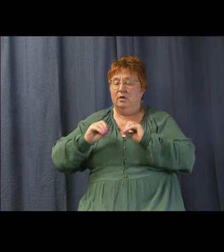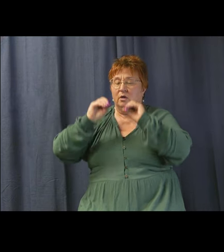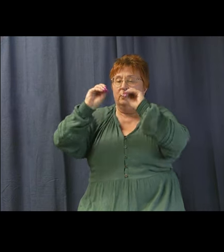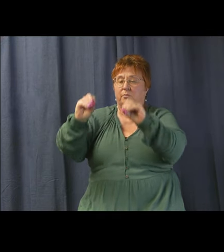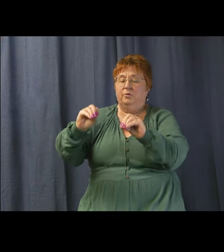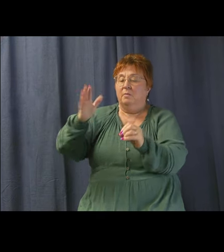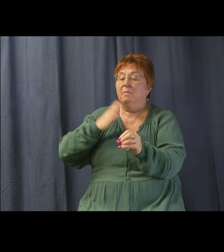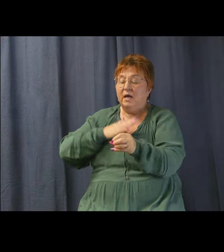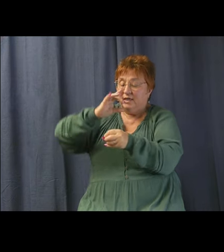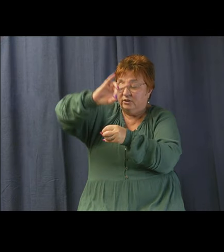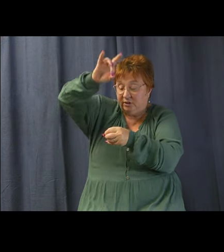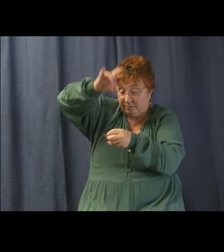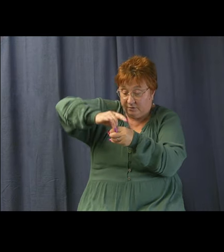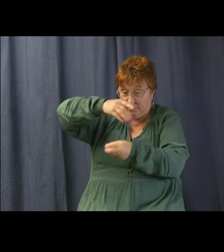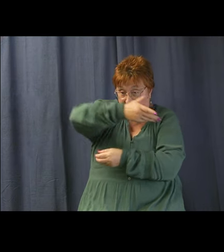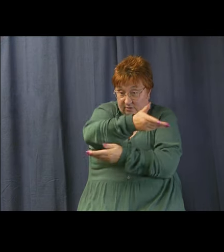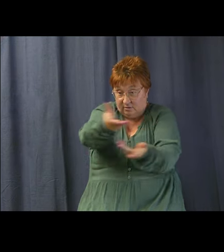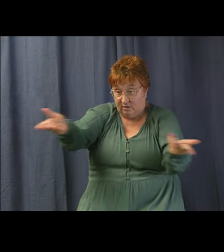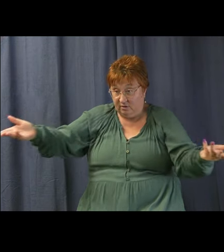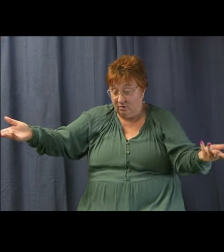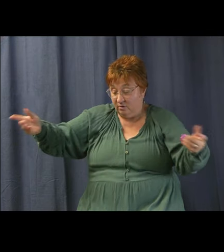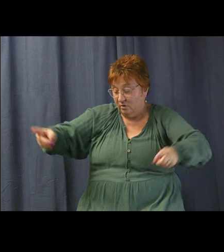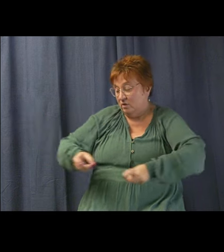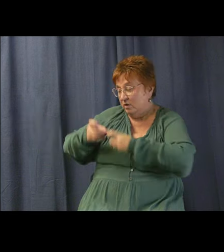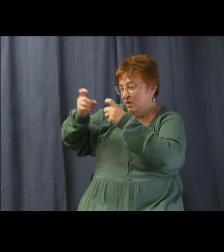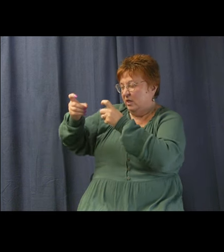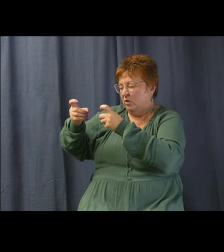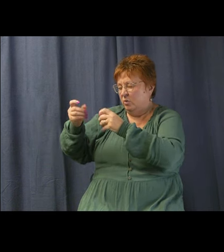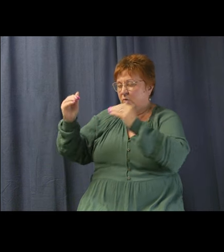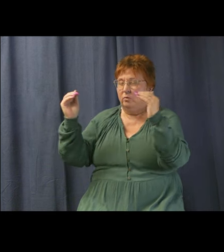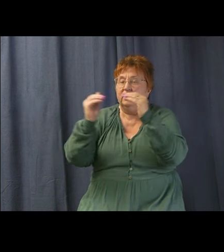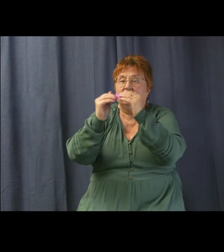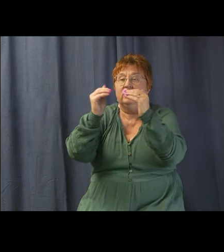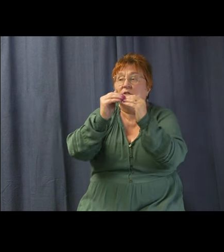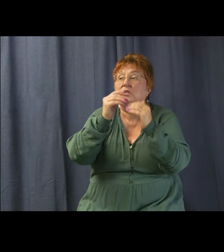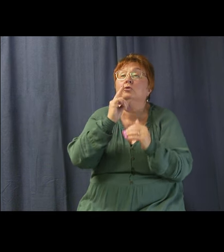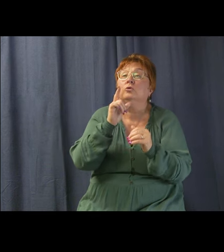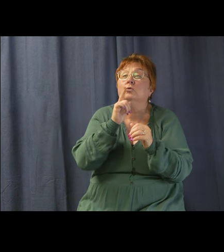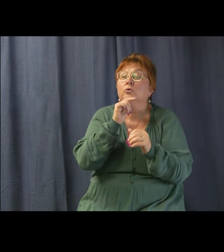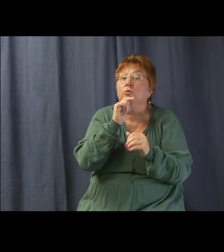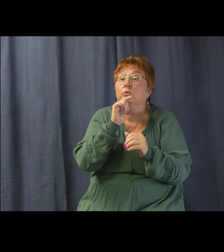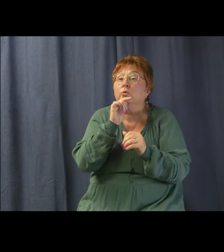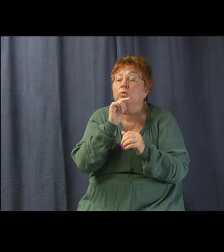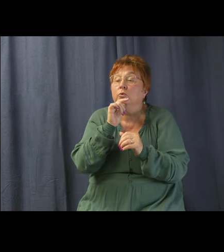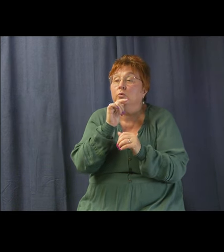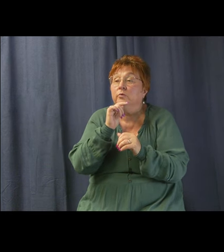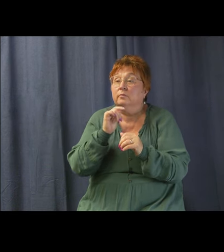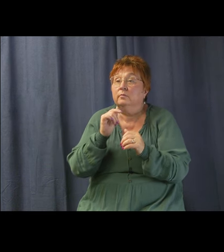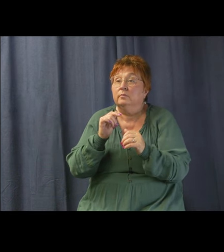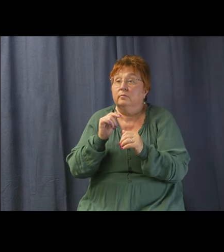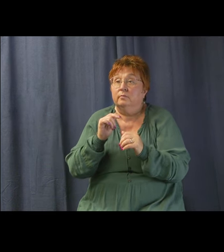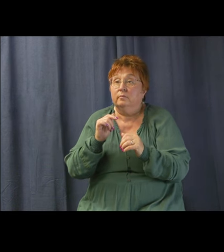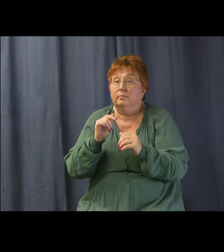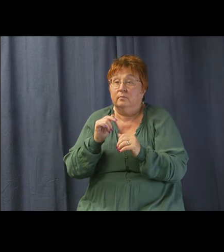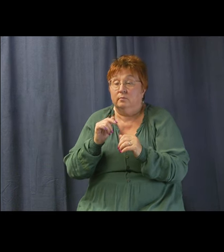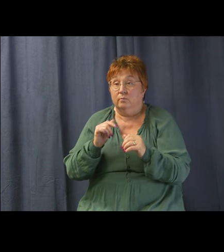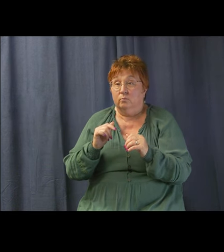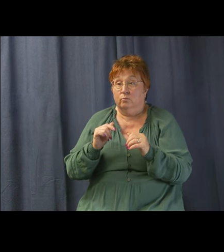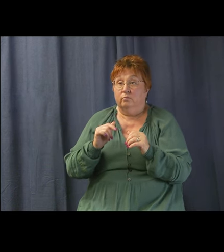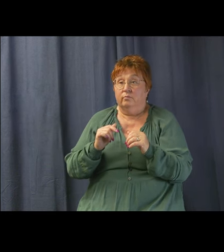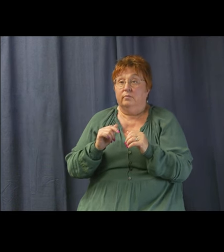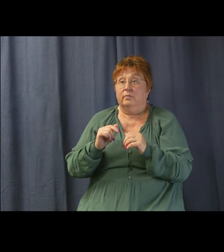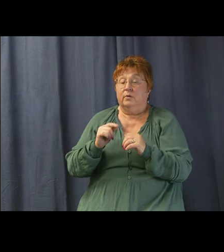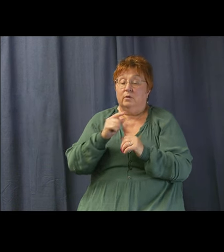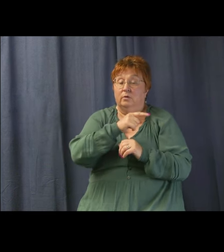my spirit upon him. He will bring forth justice to who? Okay. You're either Gentile or